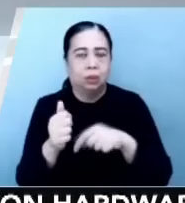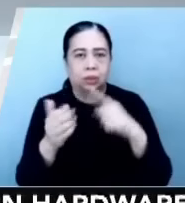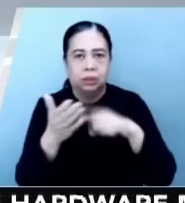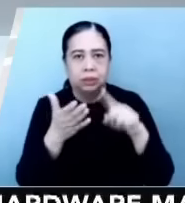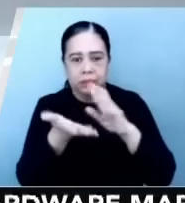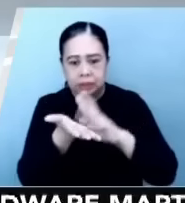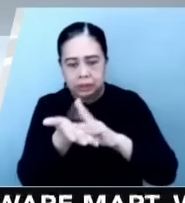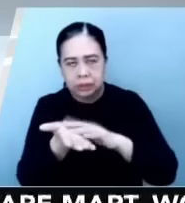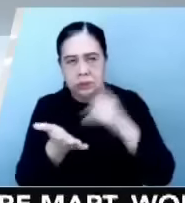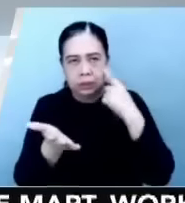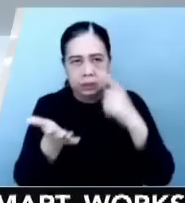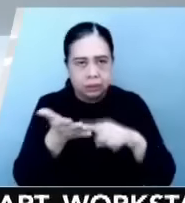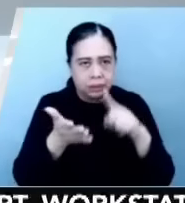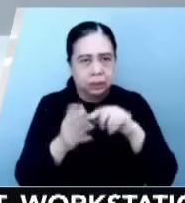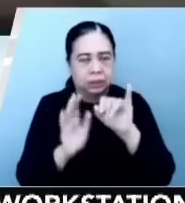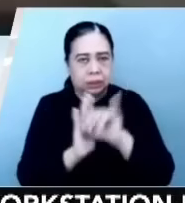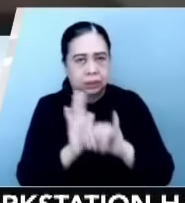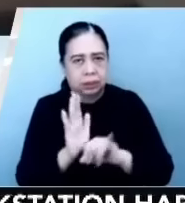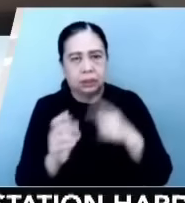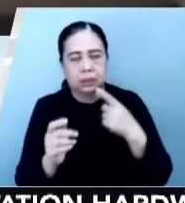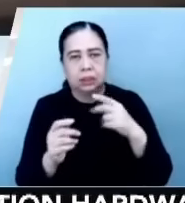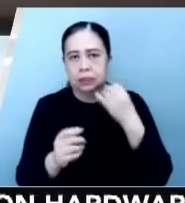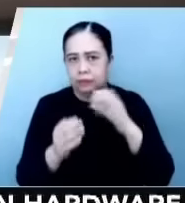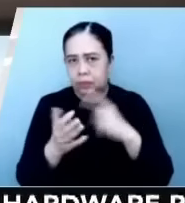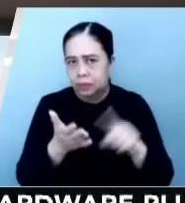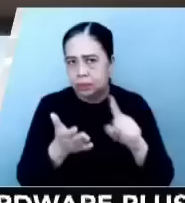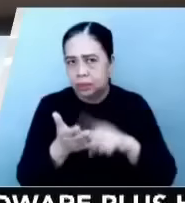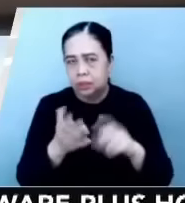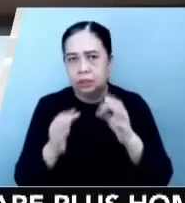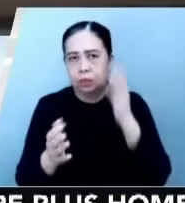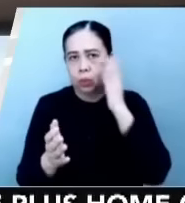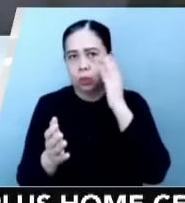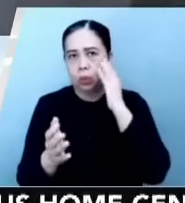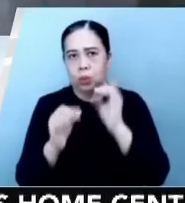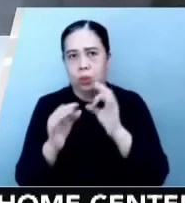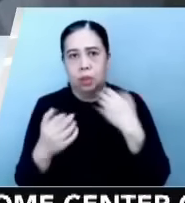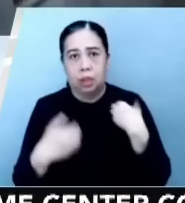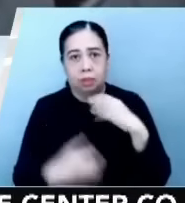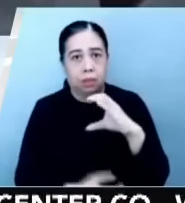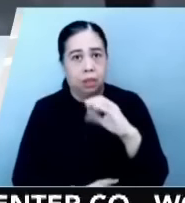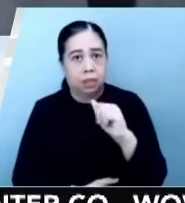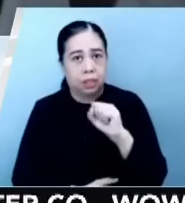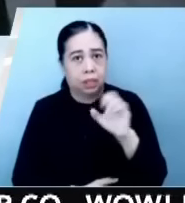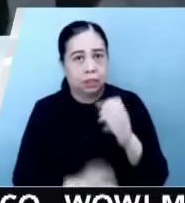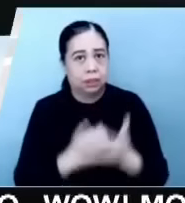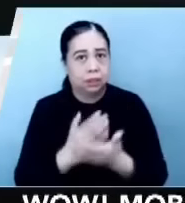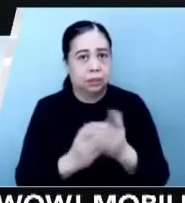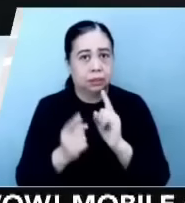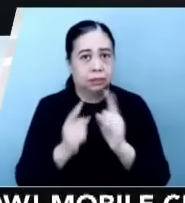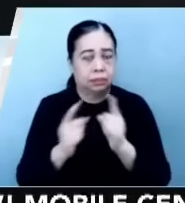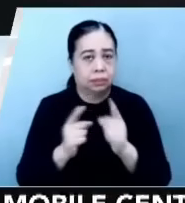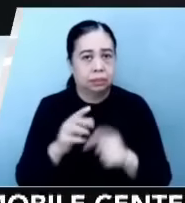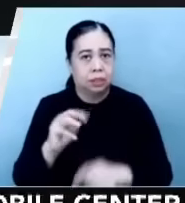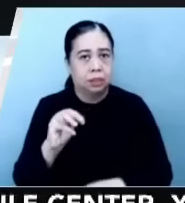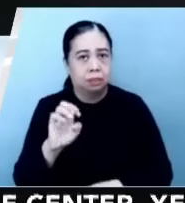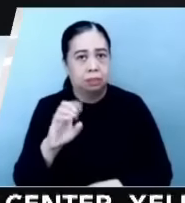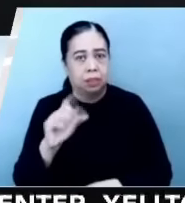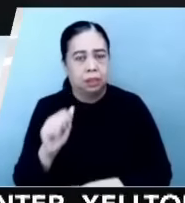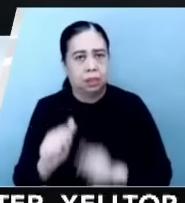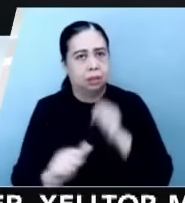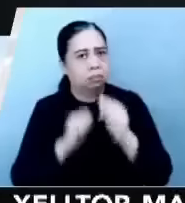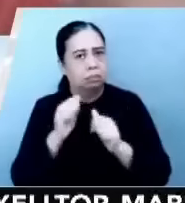identity verification para makilala at para malaman kung may mga kaso. Ang ilang nakausap ng media, itinangging